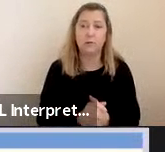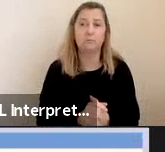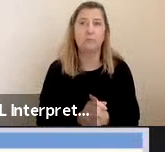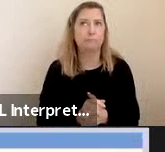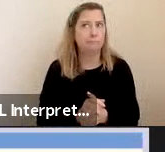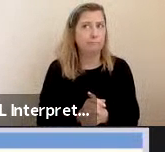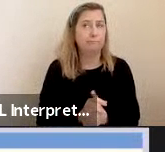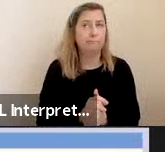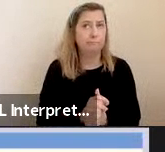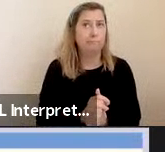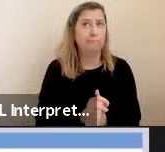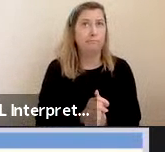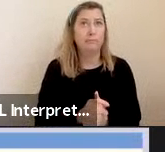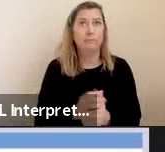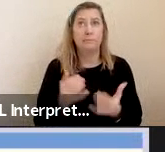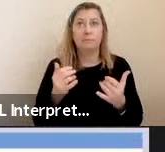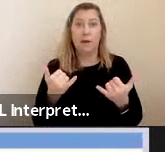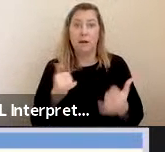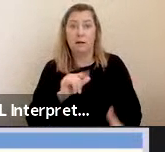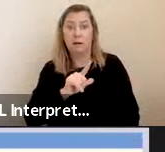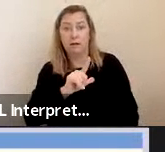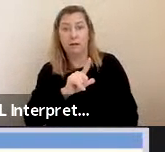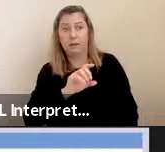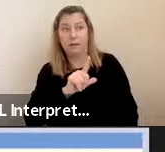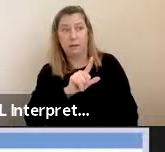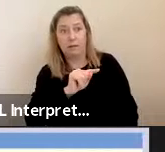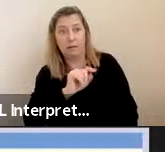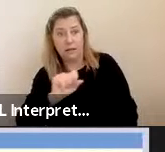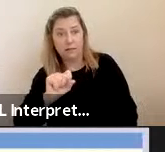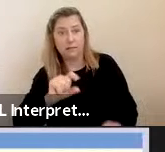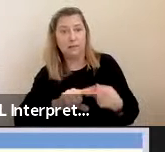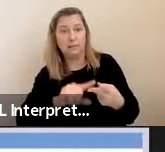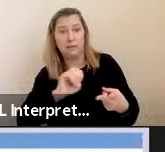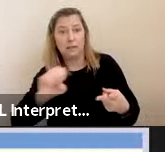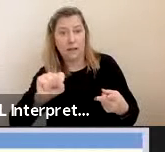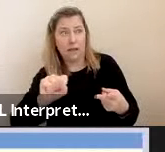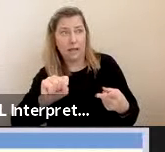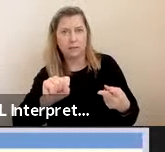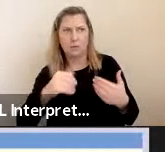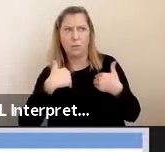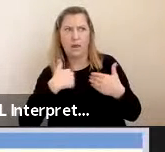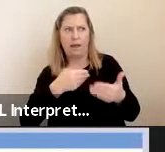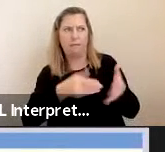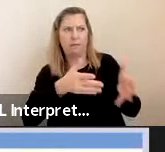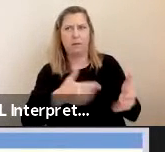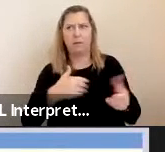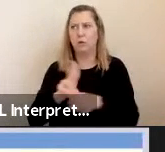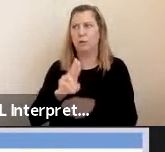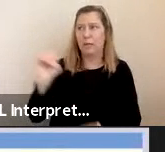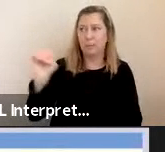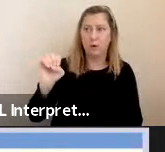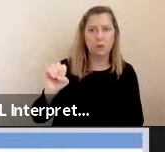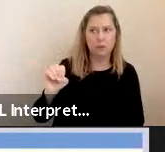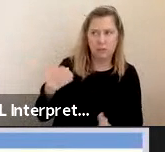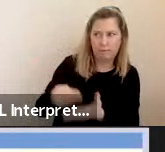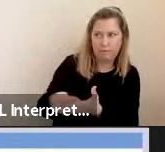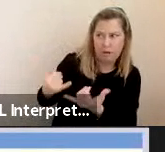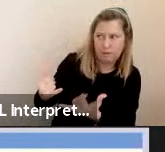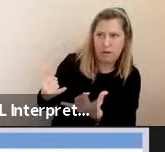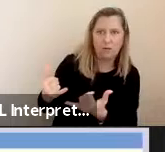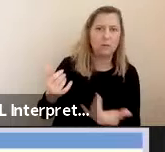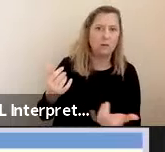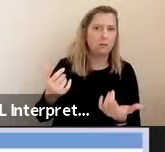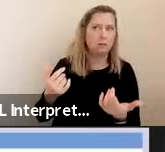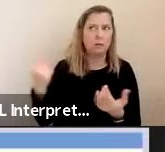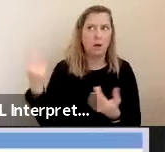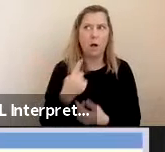we have a balance in EES and lettuce, and we're using emergency relief funds. So rather than always having